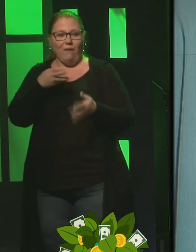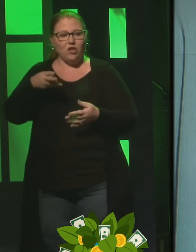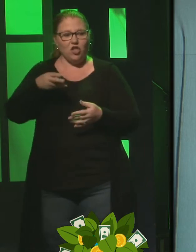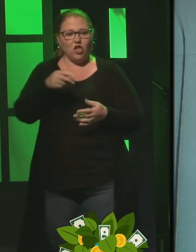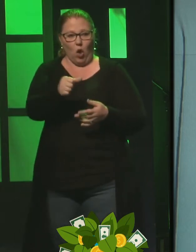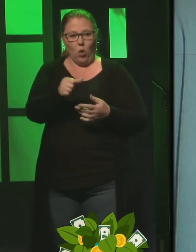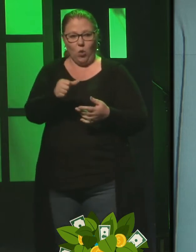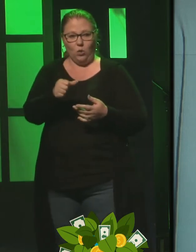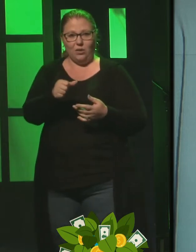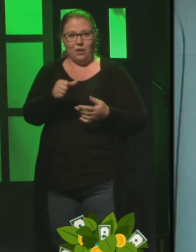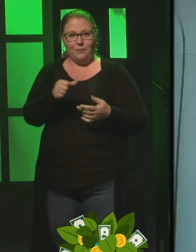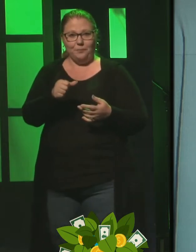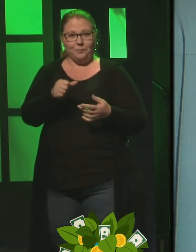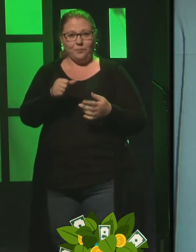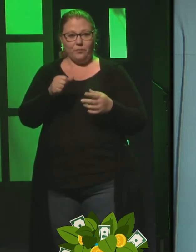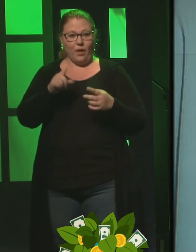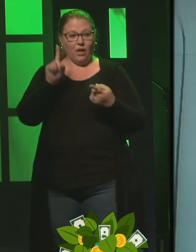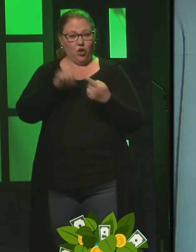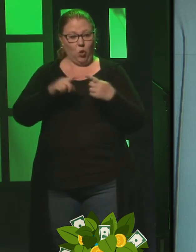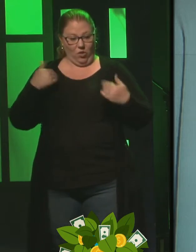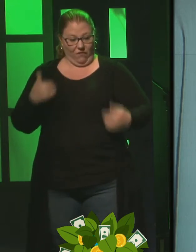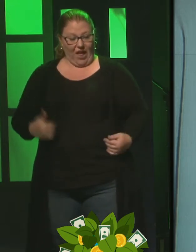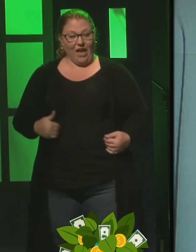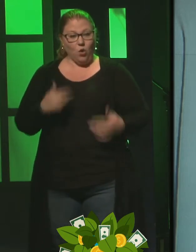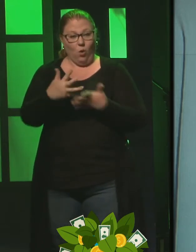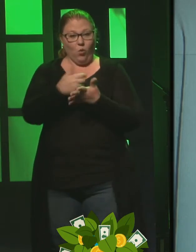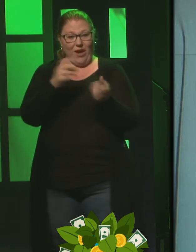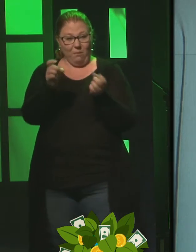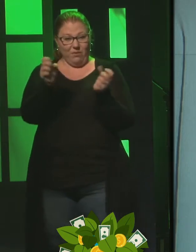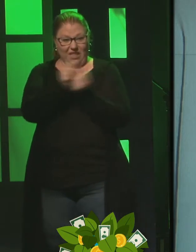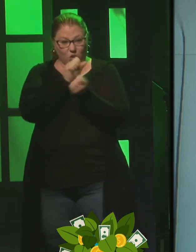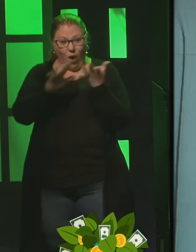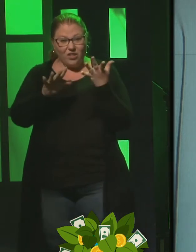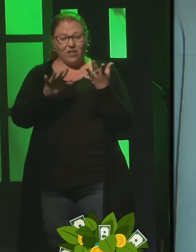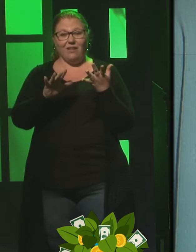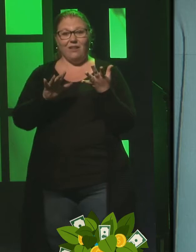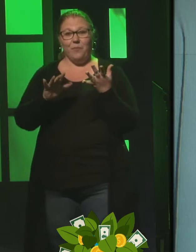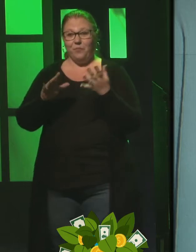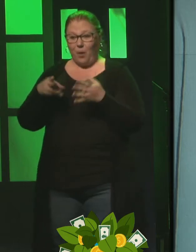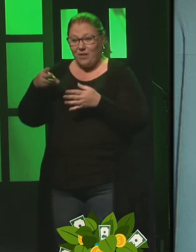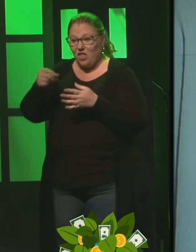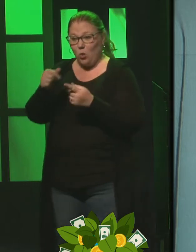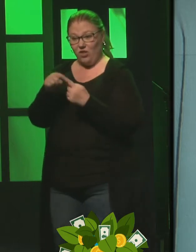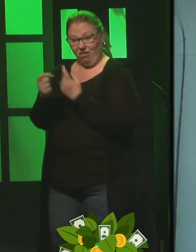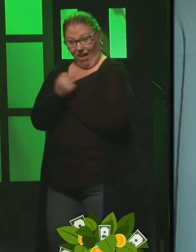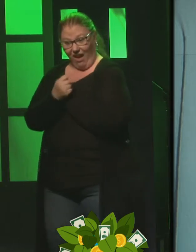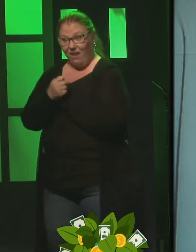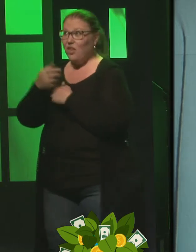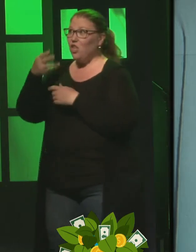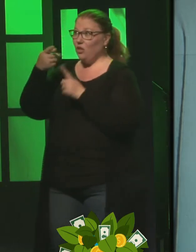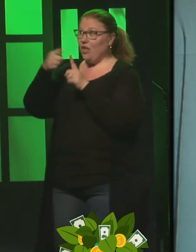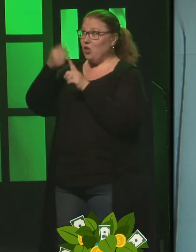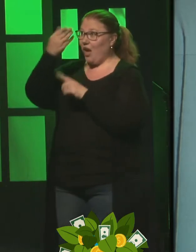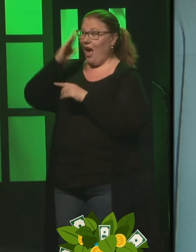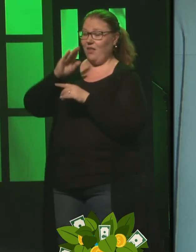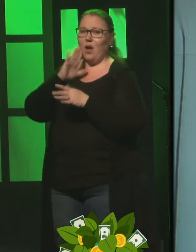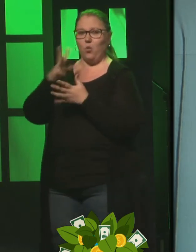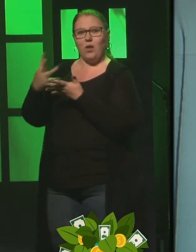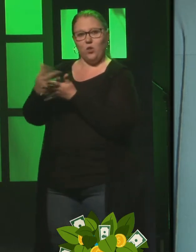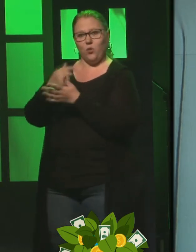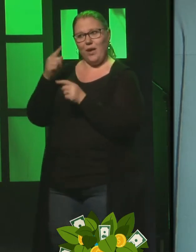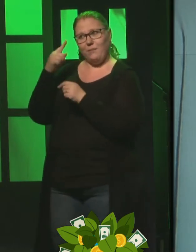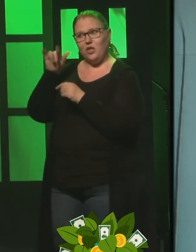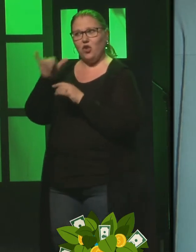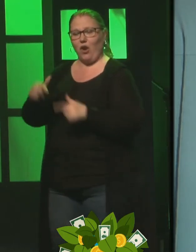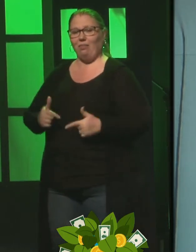flesh will reap destruction from the flesh. But the one who sows to the Spirit, the one who sows to love, sows to God, they will reap eternal